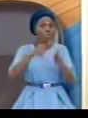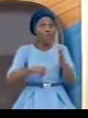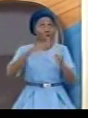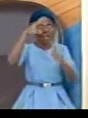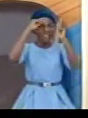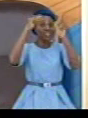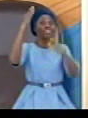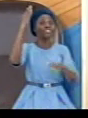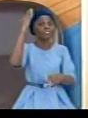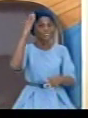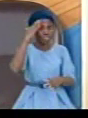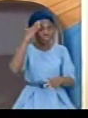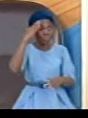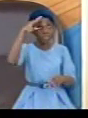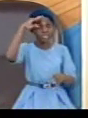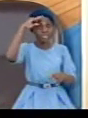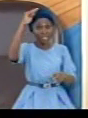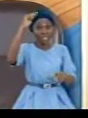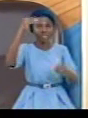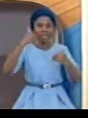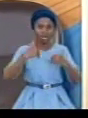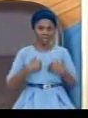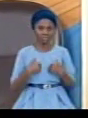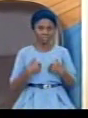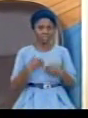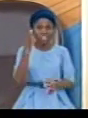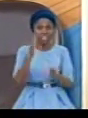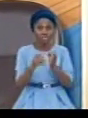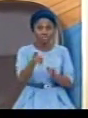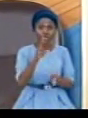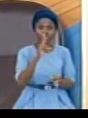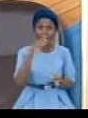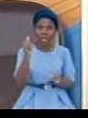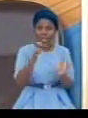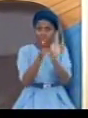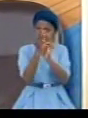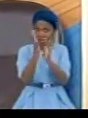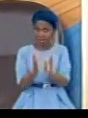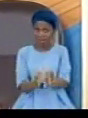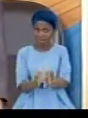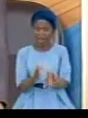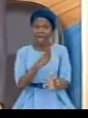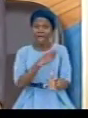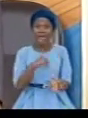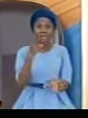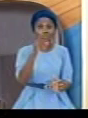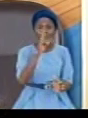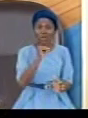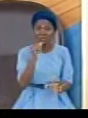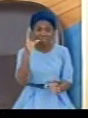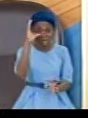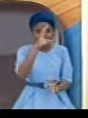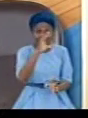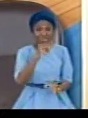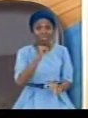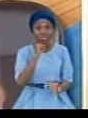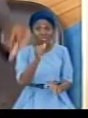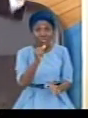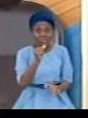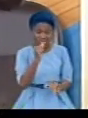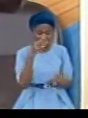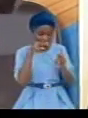he possessed. If you're a believer and you're not looking at what is written concerning the